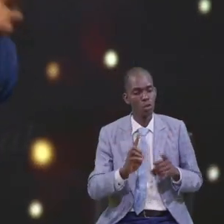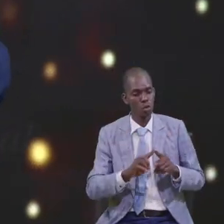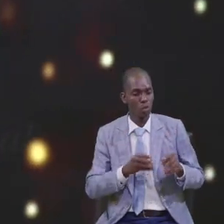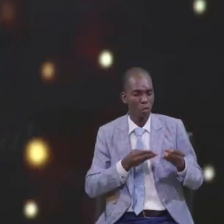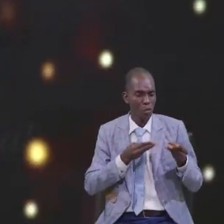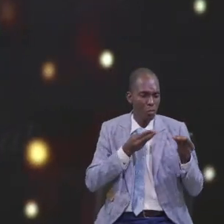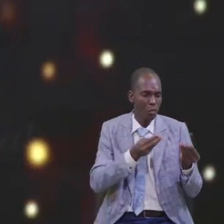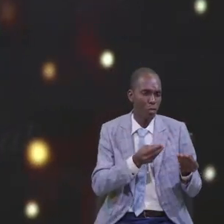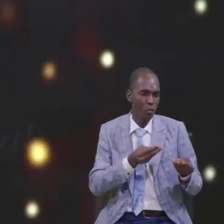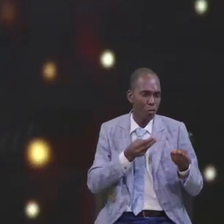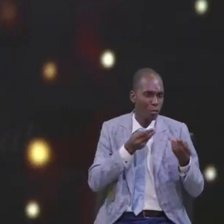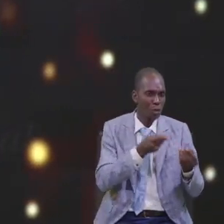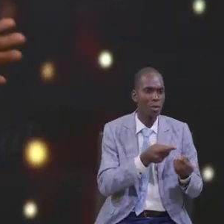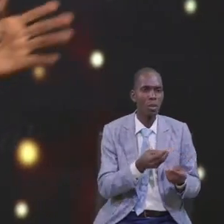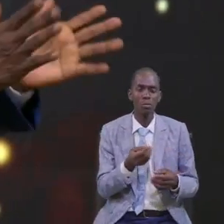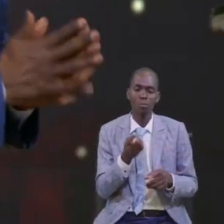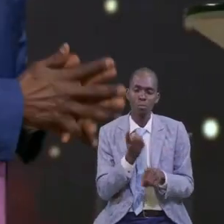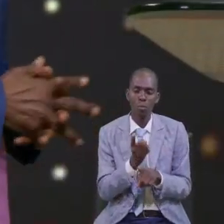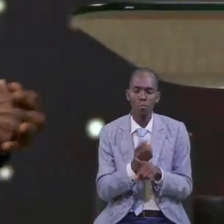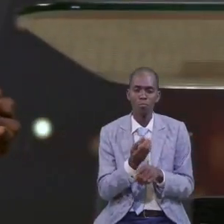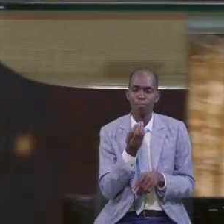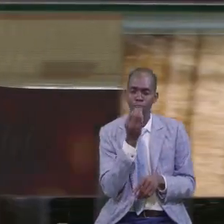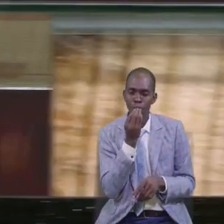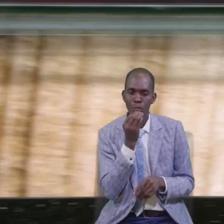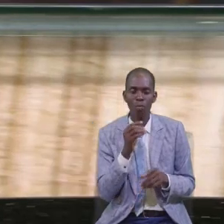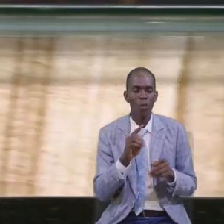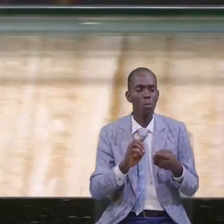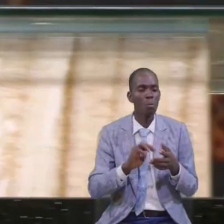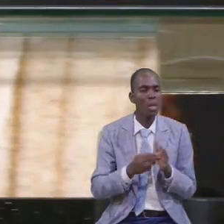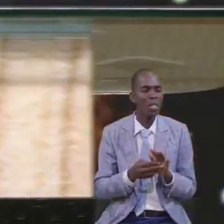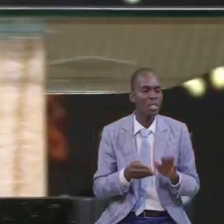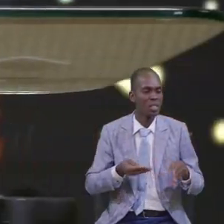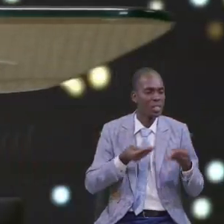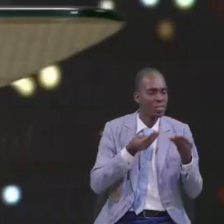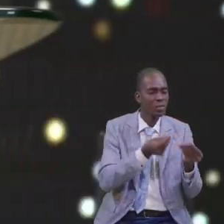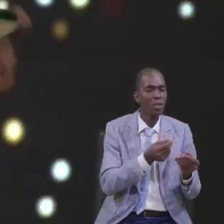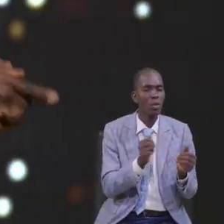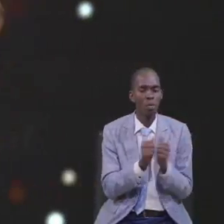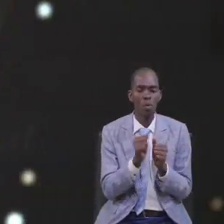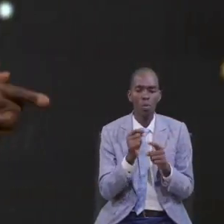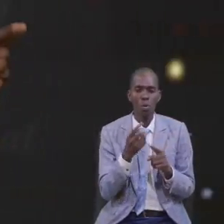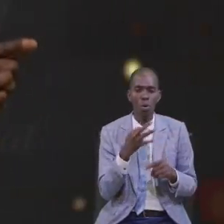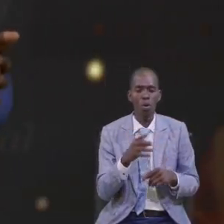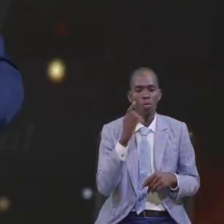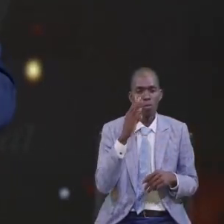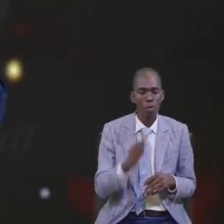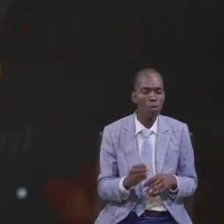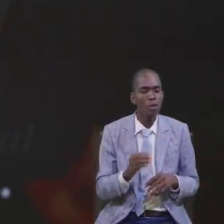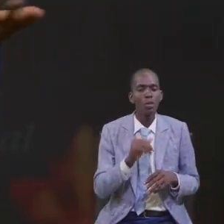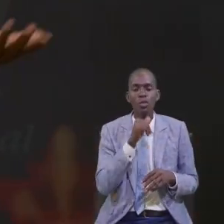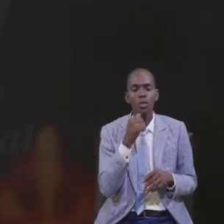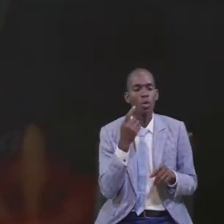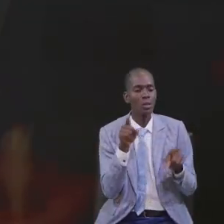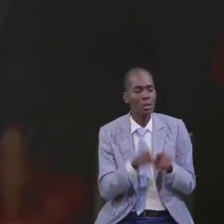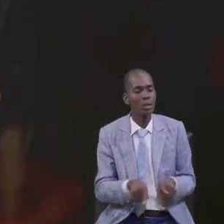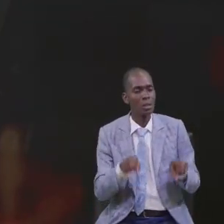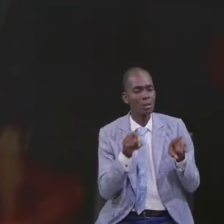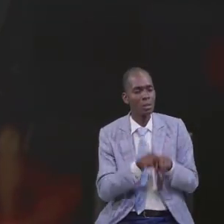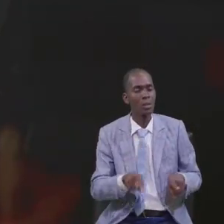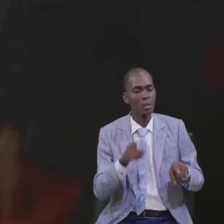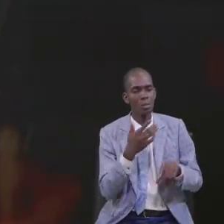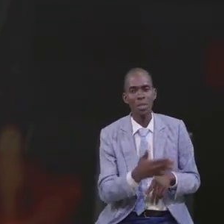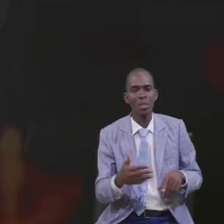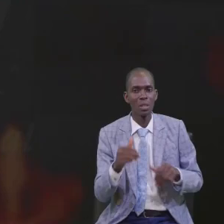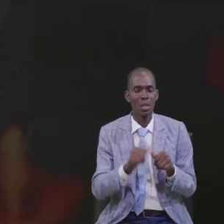in due season, to give them balanced meat, not just the same thing every time. There are, you